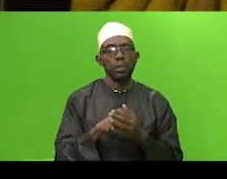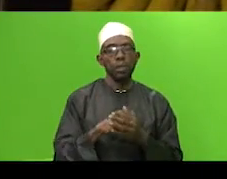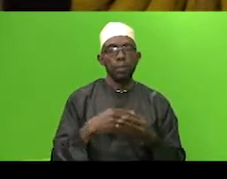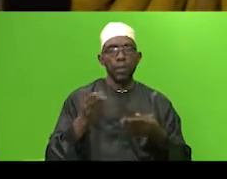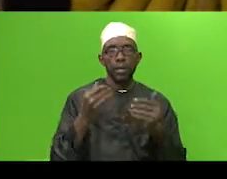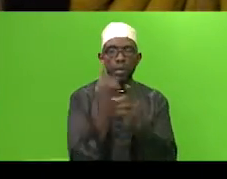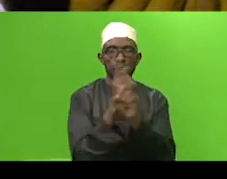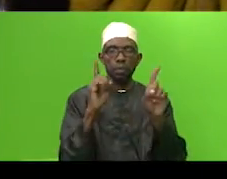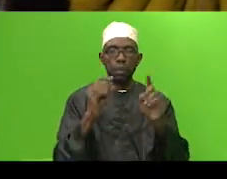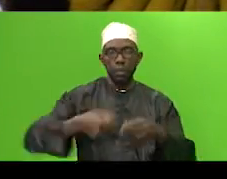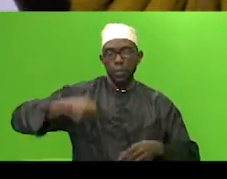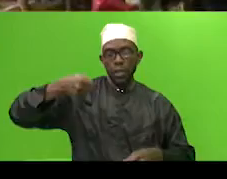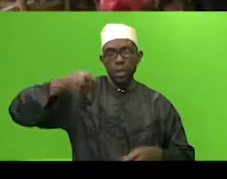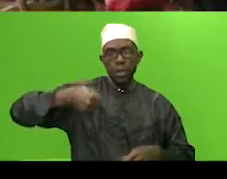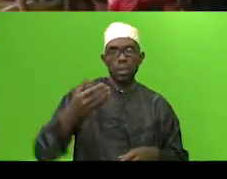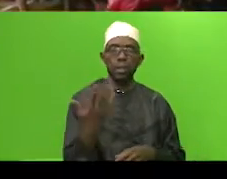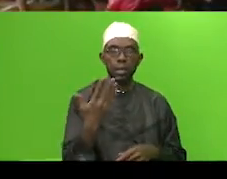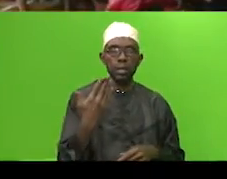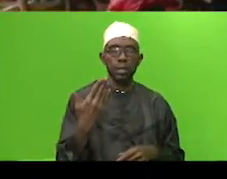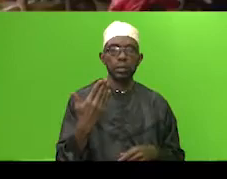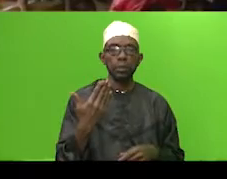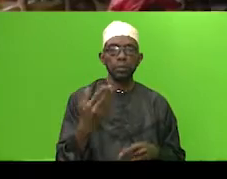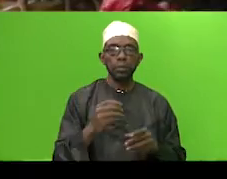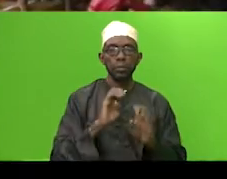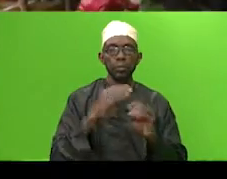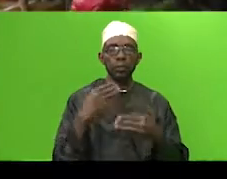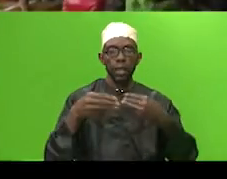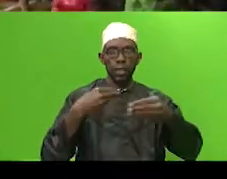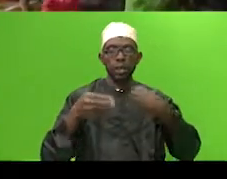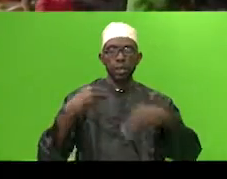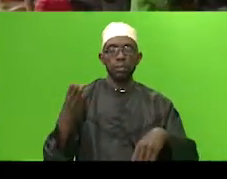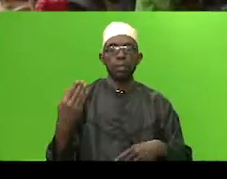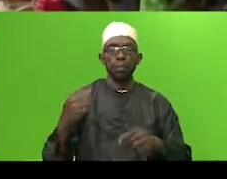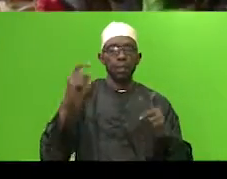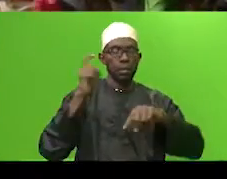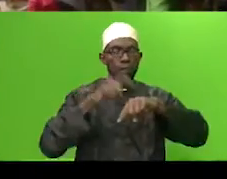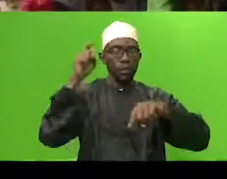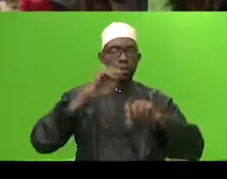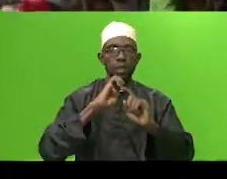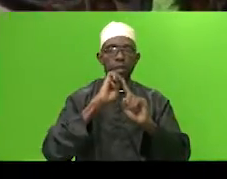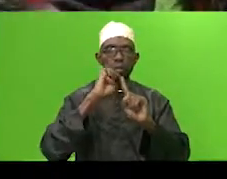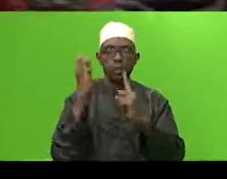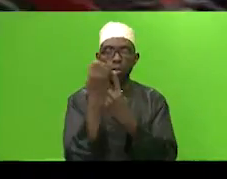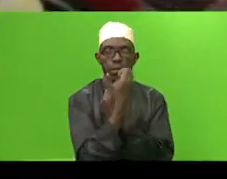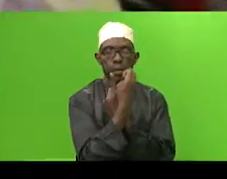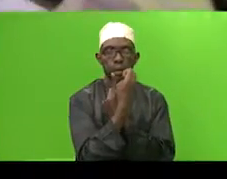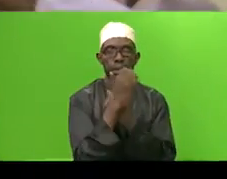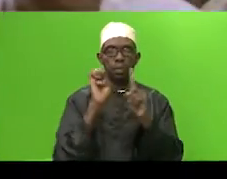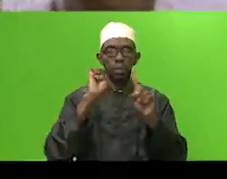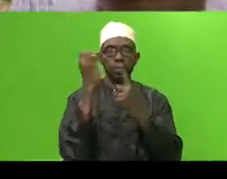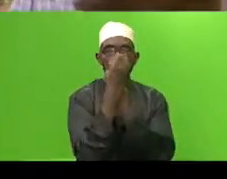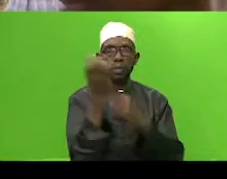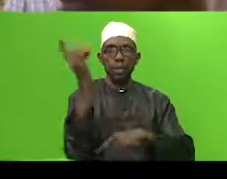bags, different ways of carrying their produce. Plastic bag has affected a lot of environment. It's an environment